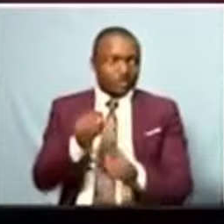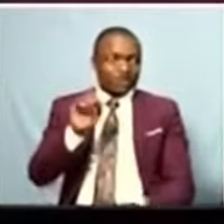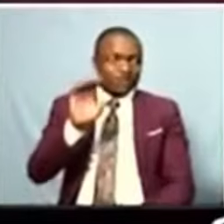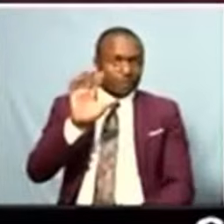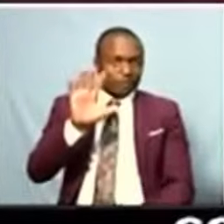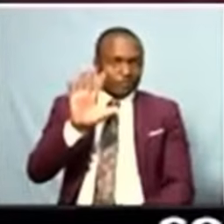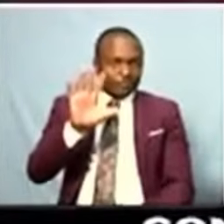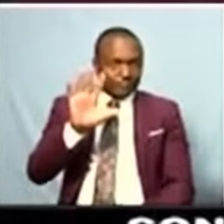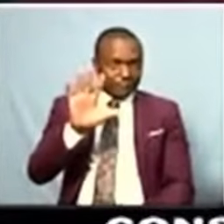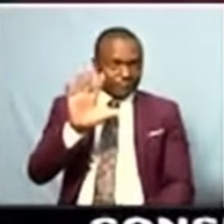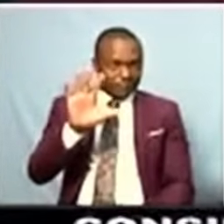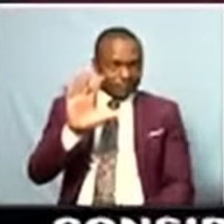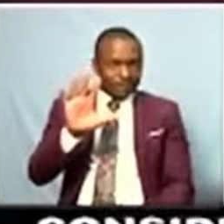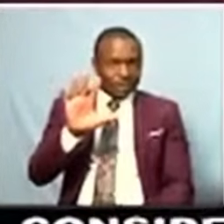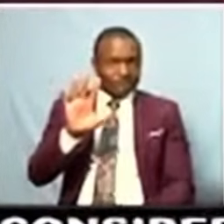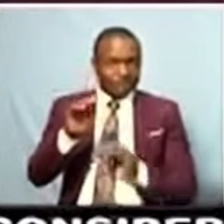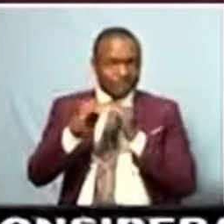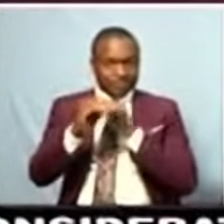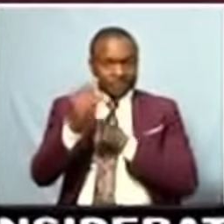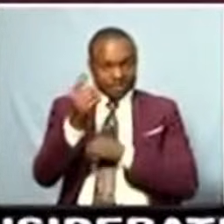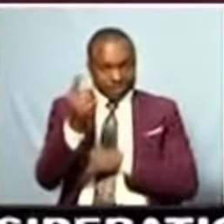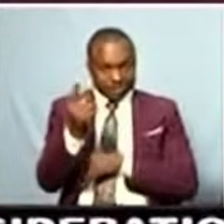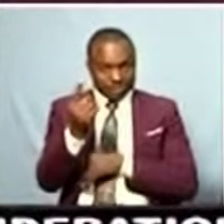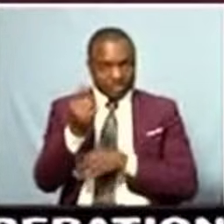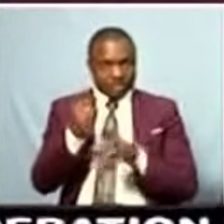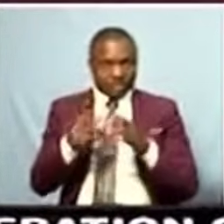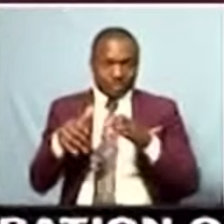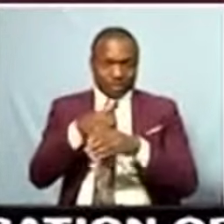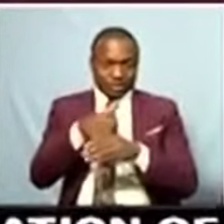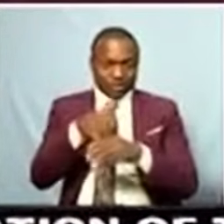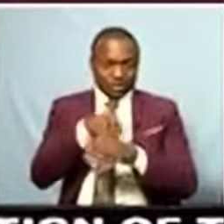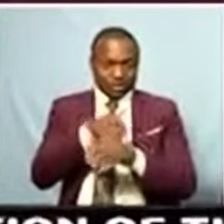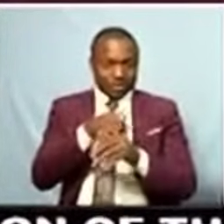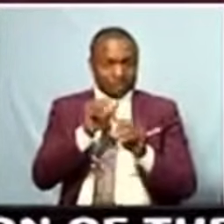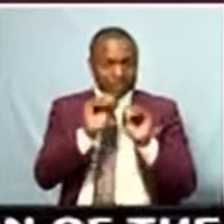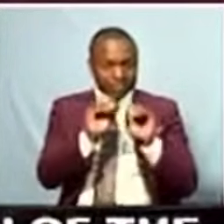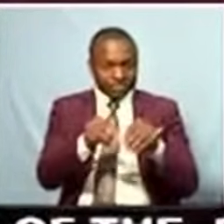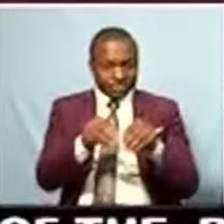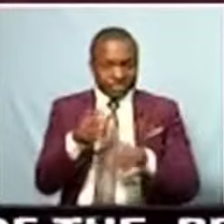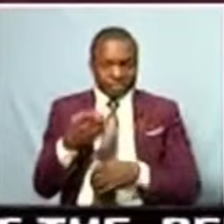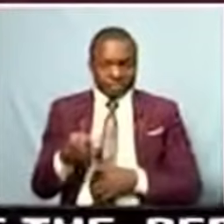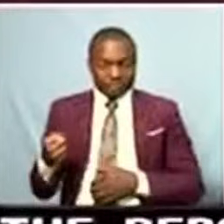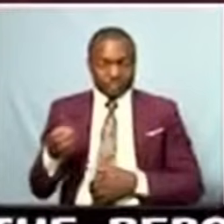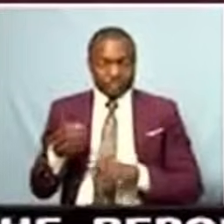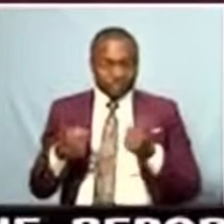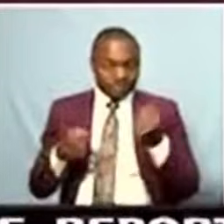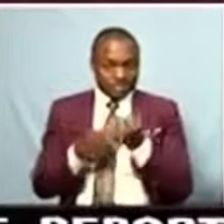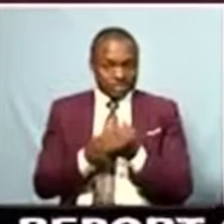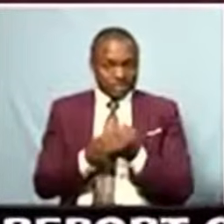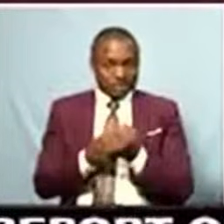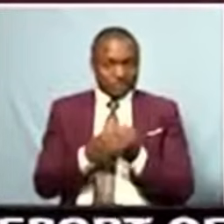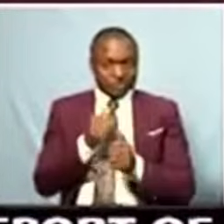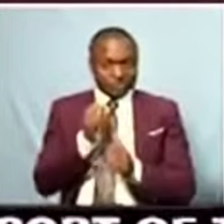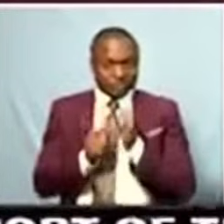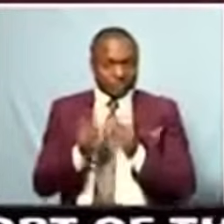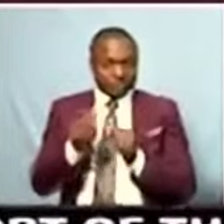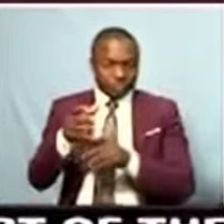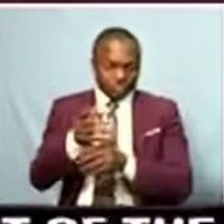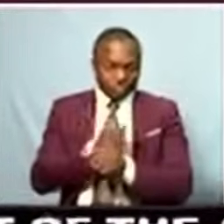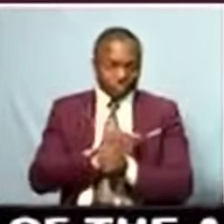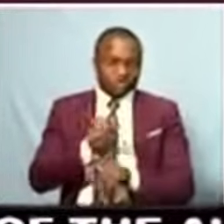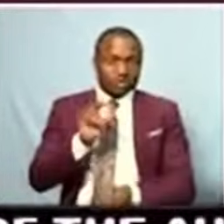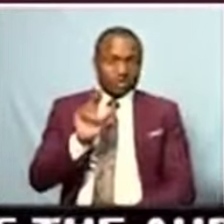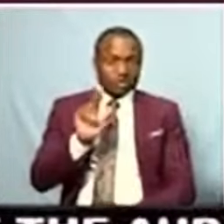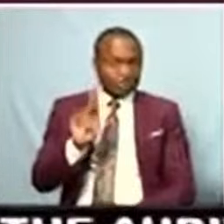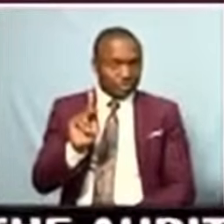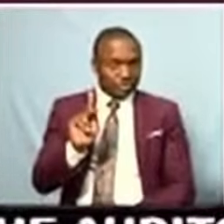level 1s. This also included the equipping, because the funding that was being obtained from UK